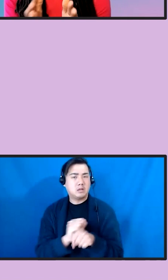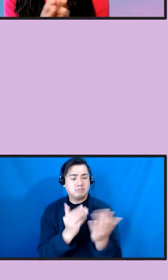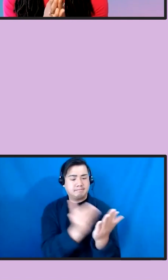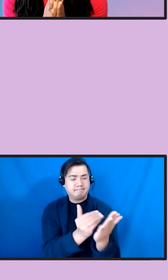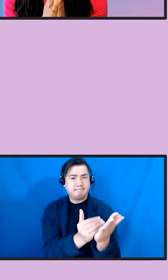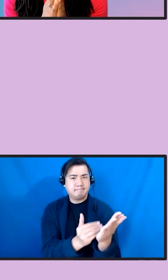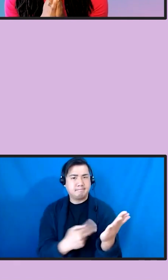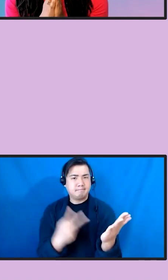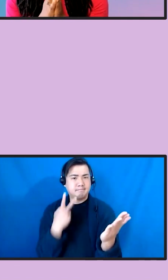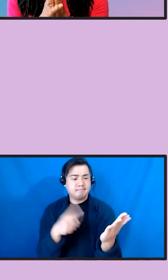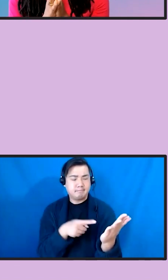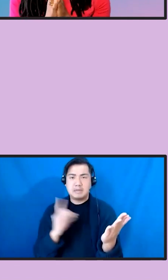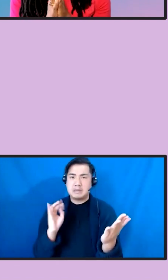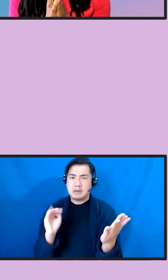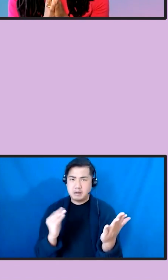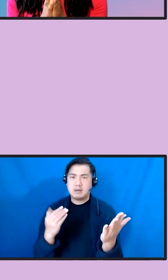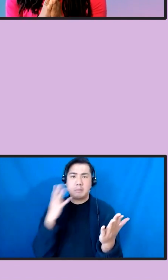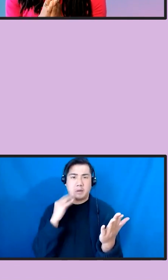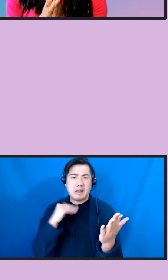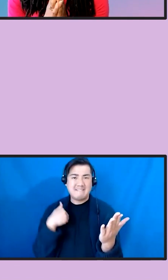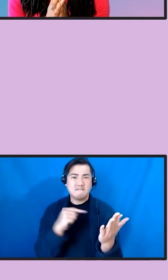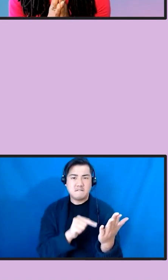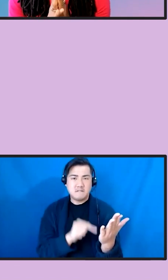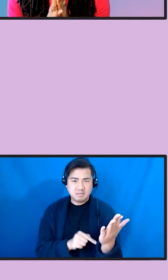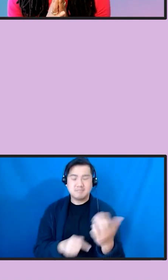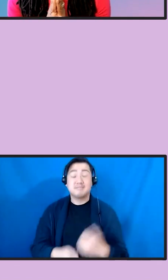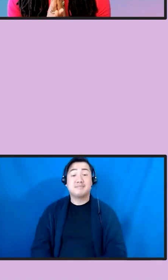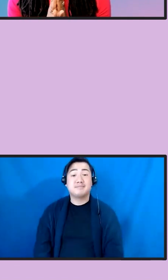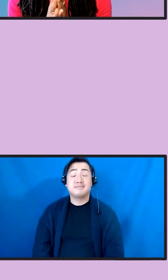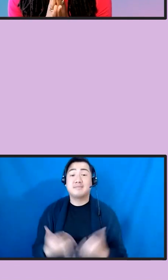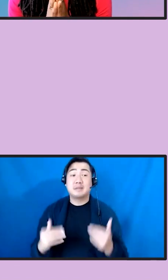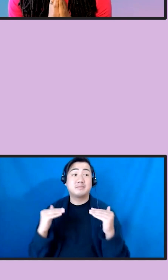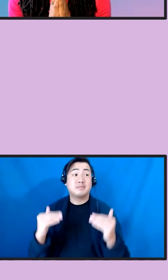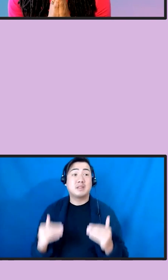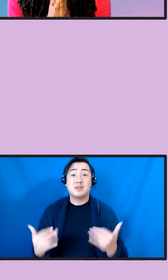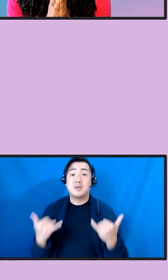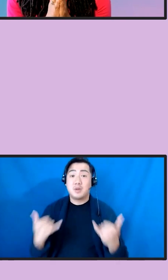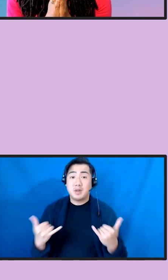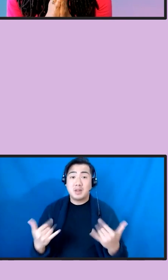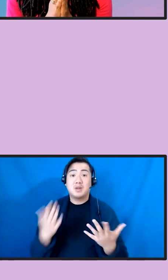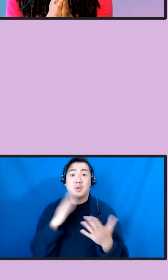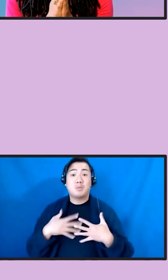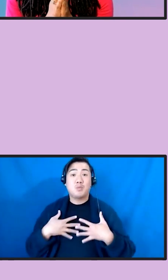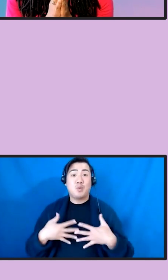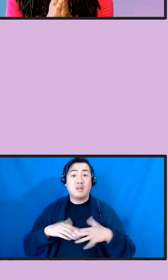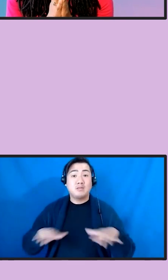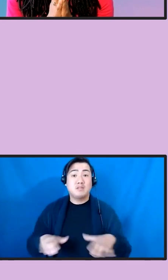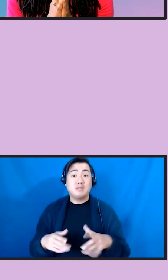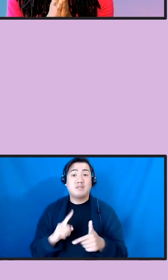Let's take a deep breath together so that we can come fully into this space. Deep inhalation.